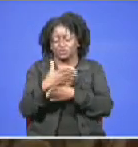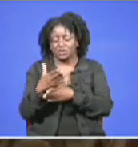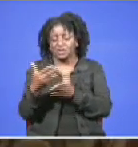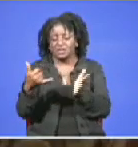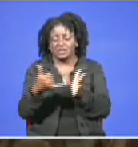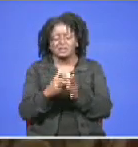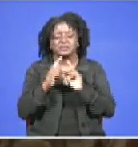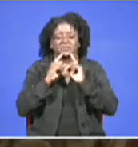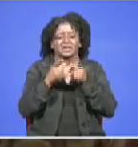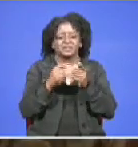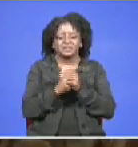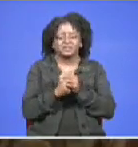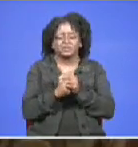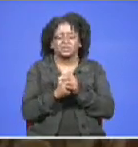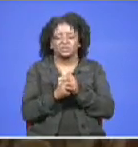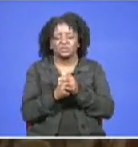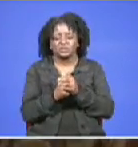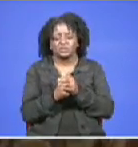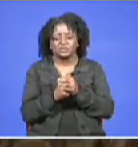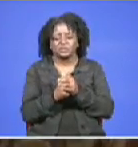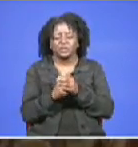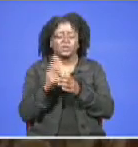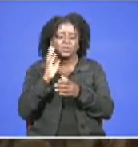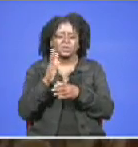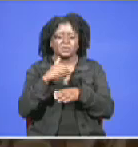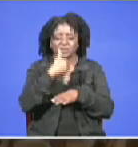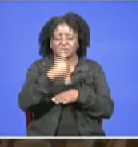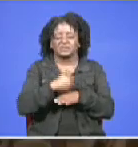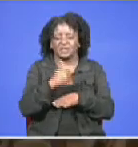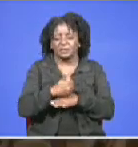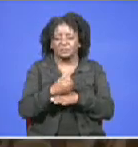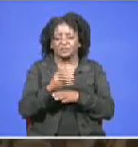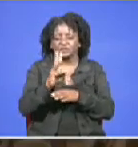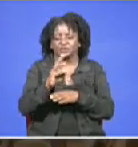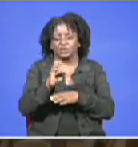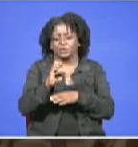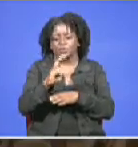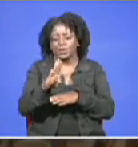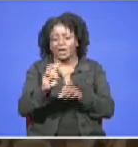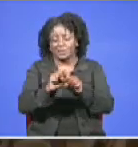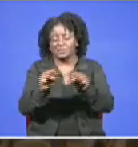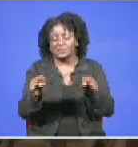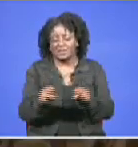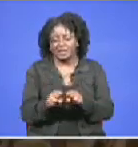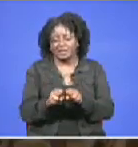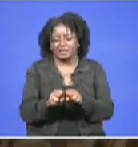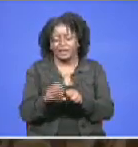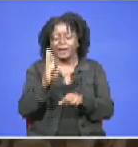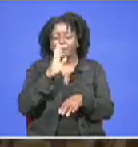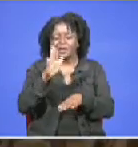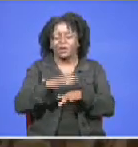Our public outreach will include establishing a website, having a presence at various social media platforms,